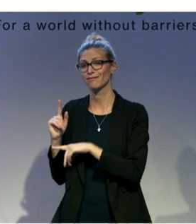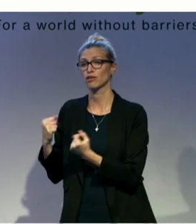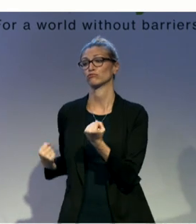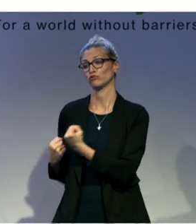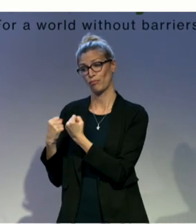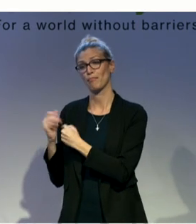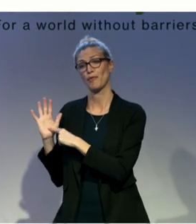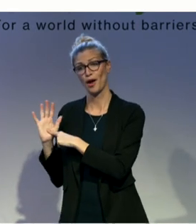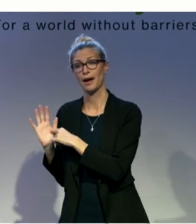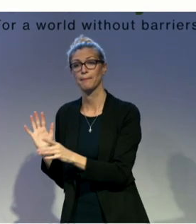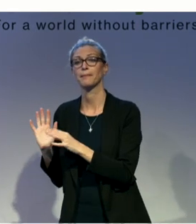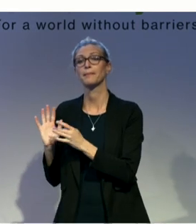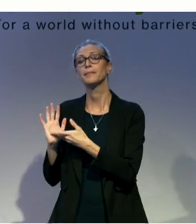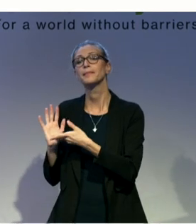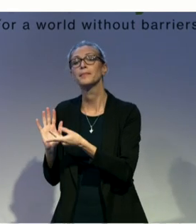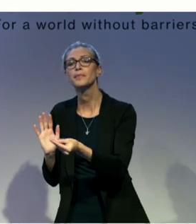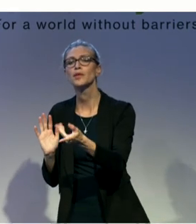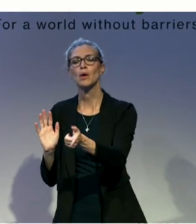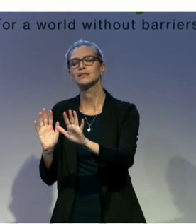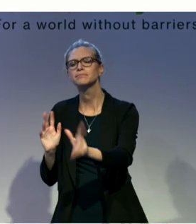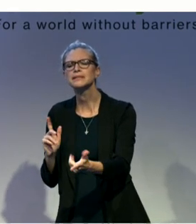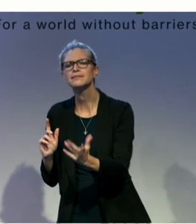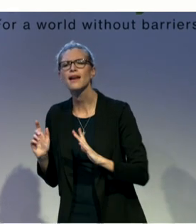Another innovative aspect that